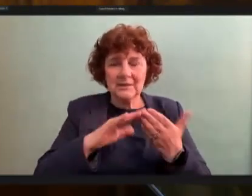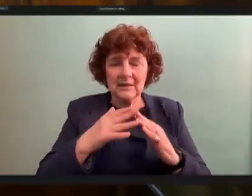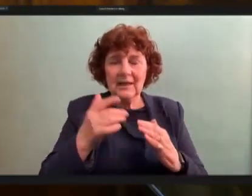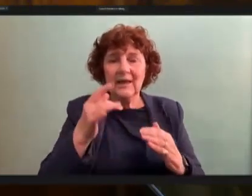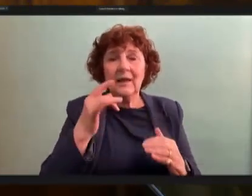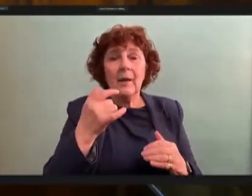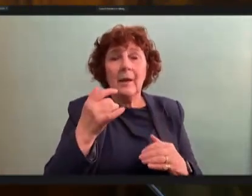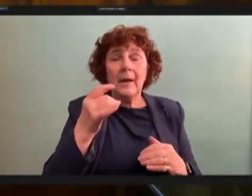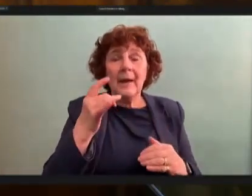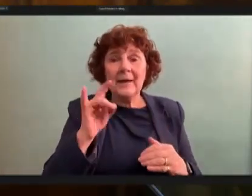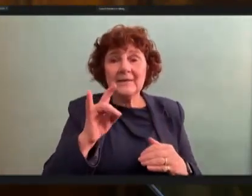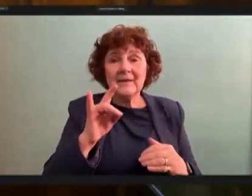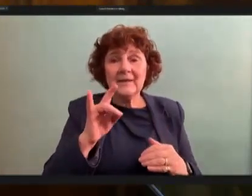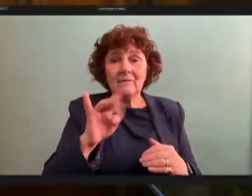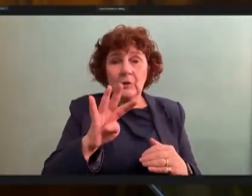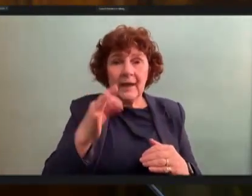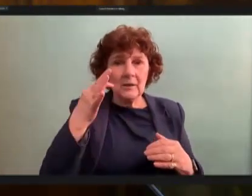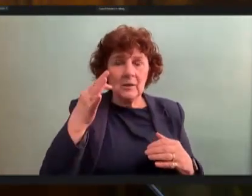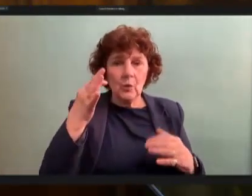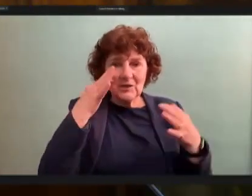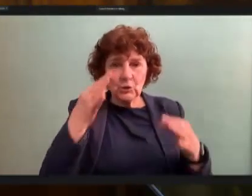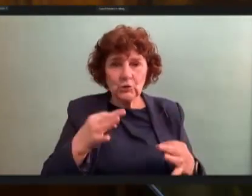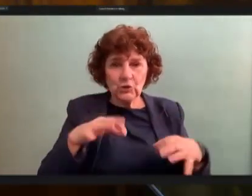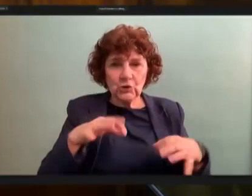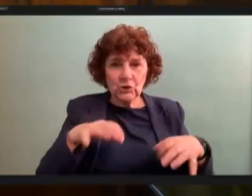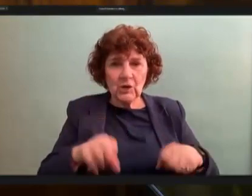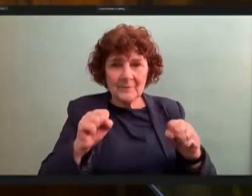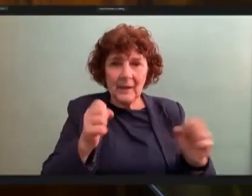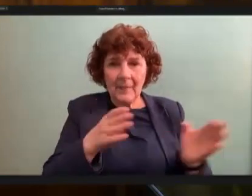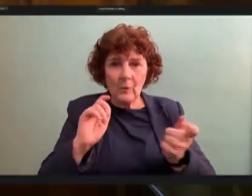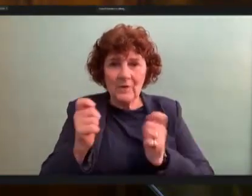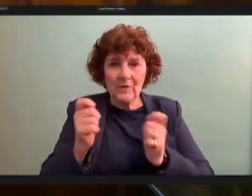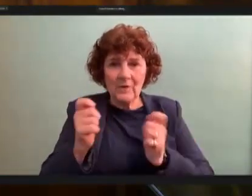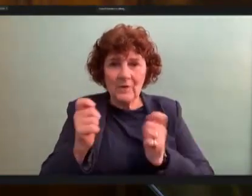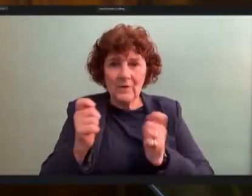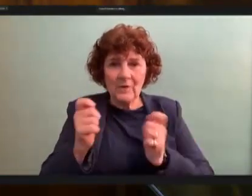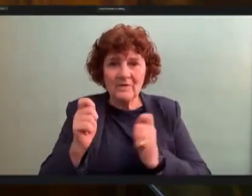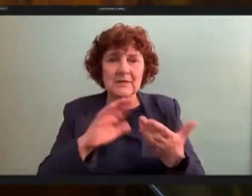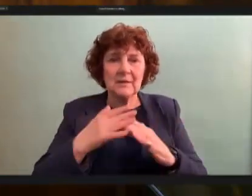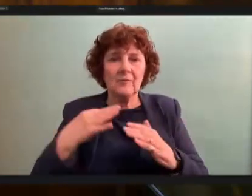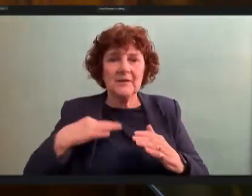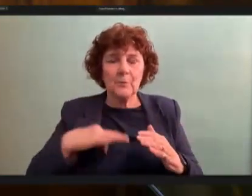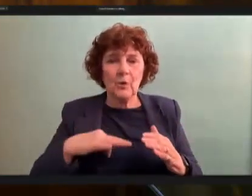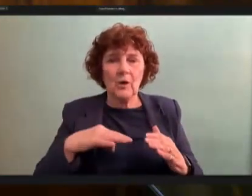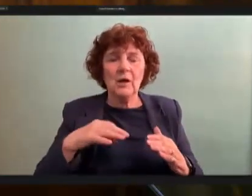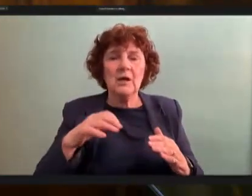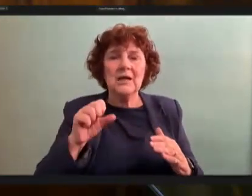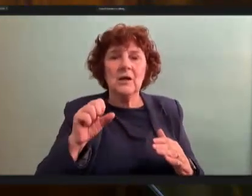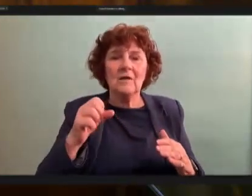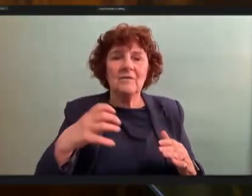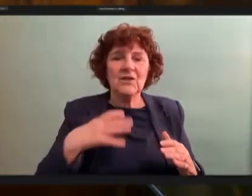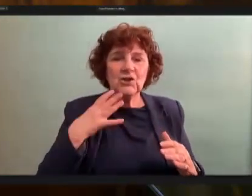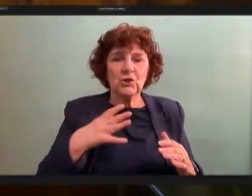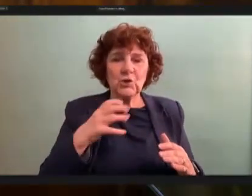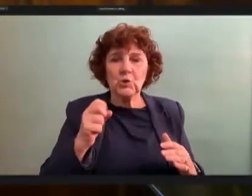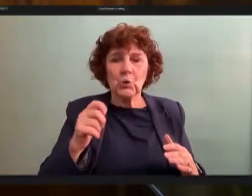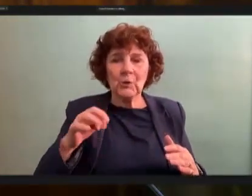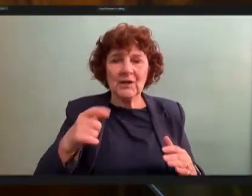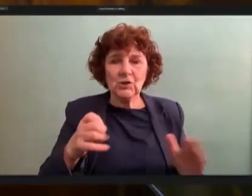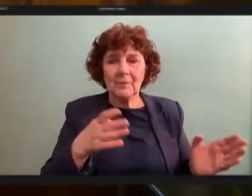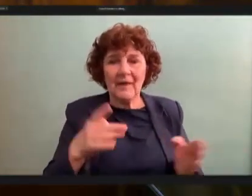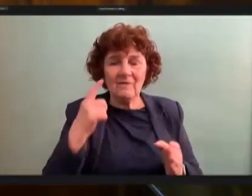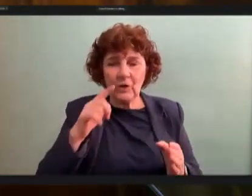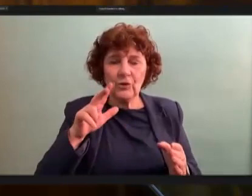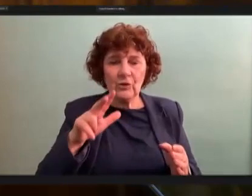1849, resolution adopting the plan revision to the City of Pittsburgh's official sewage facilities plan for the 6 30th Street